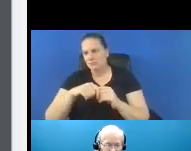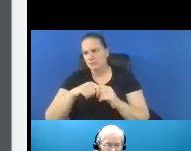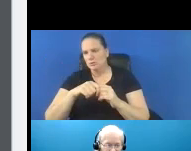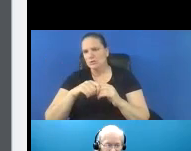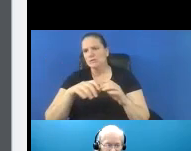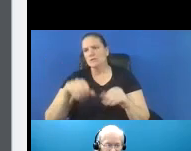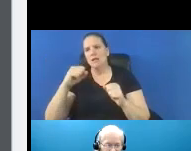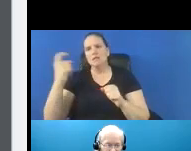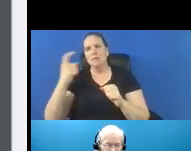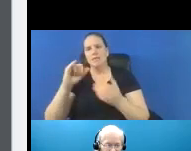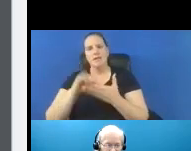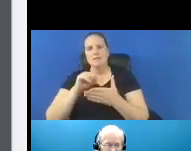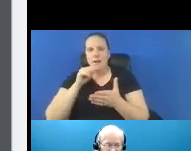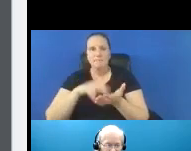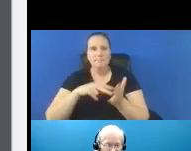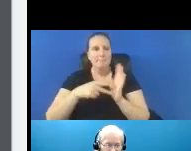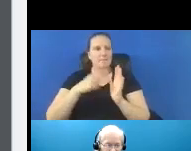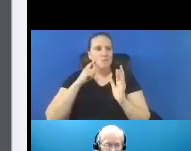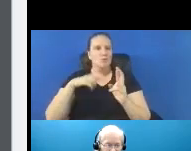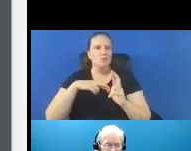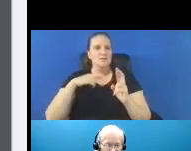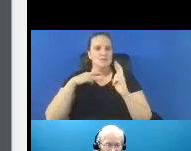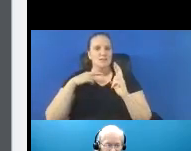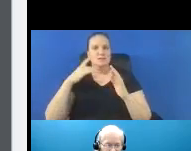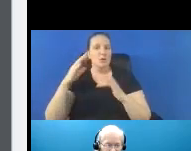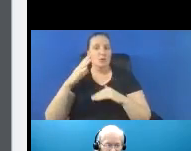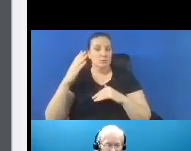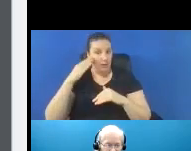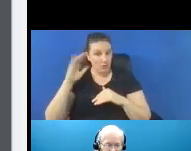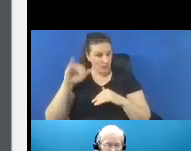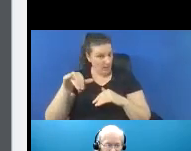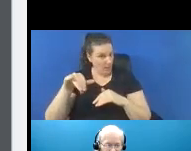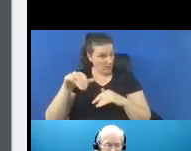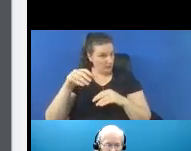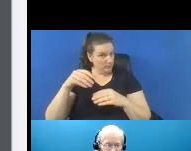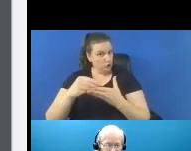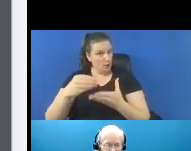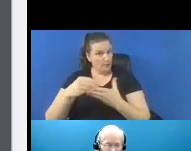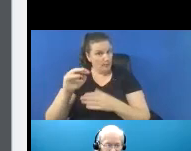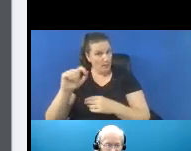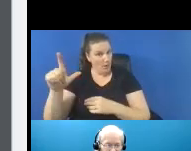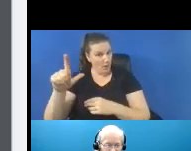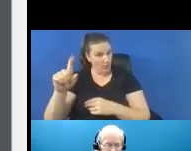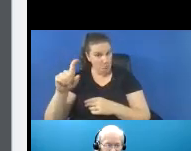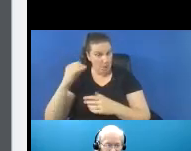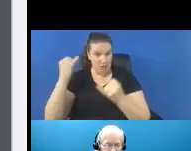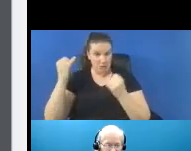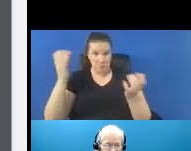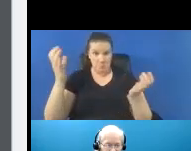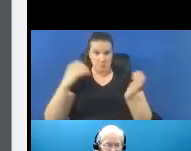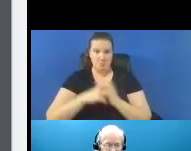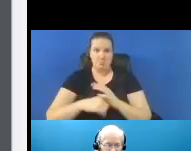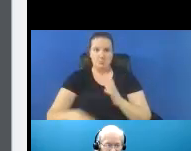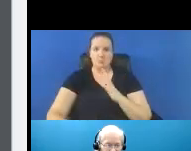taking something that's not meant for residents and turning them. So I don't know if that's out of place, but that's an idea. Okay, thank you.